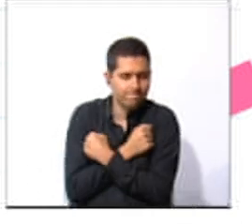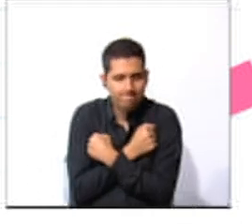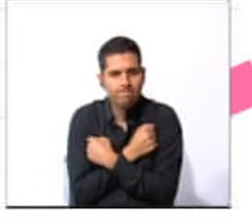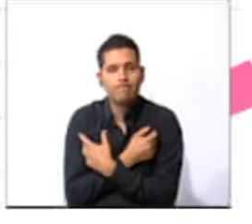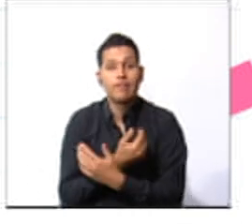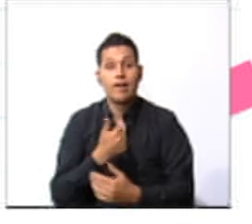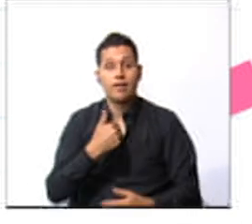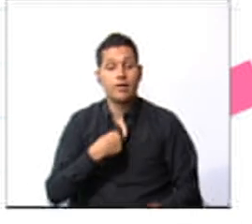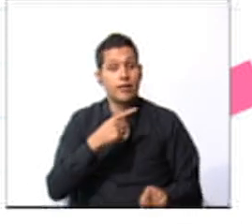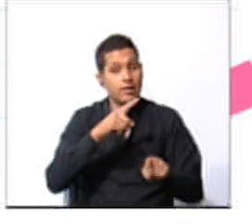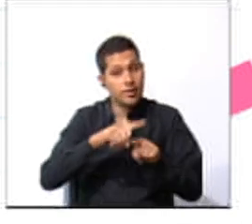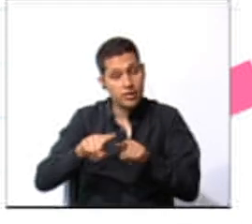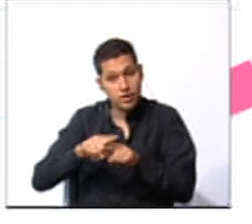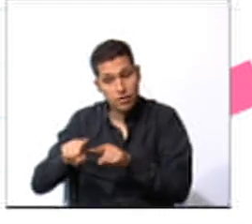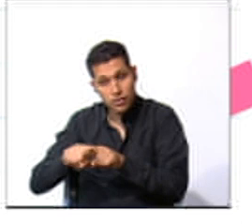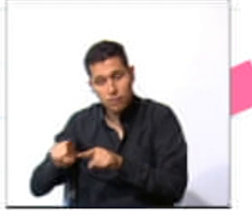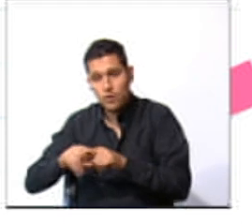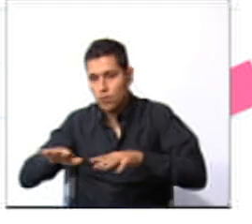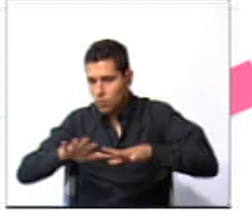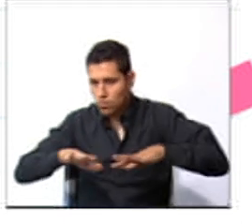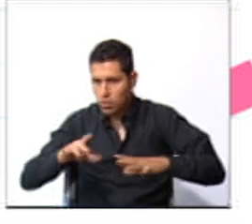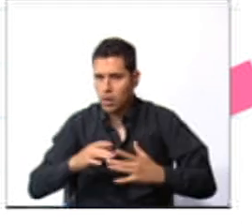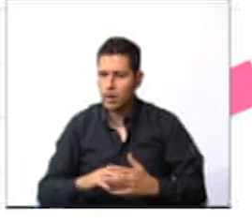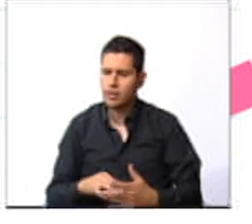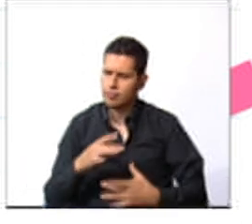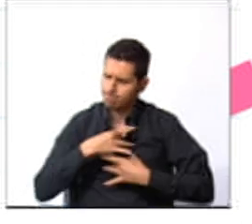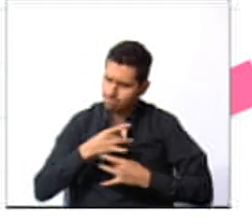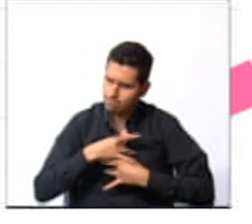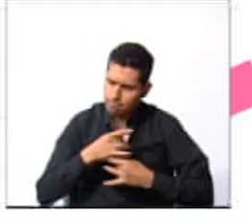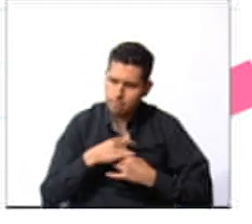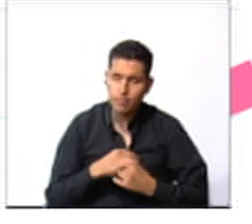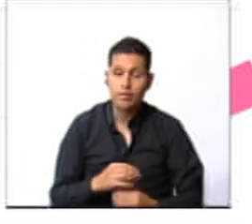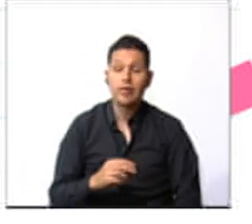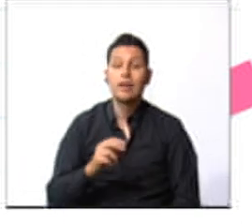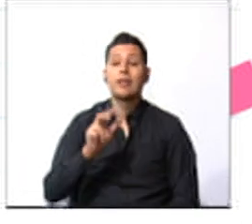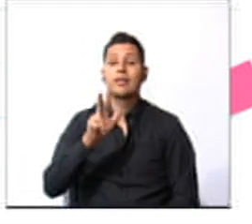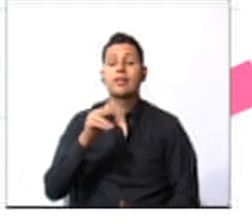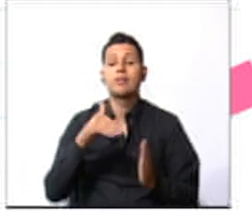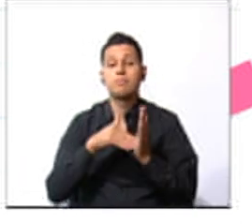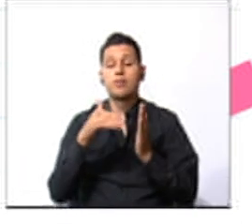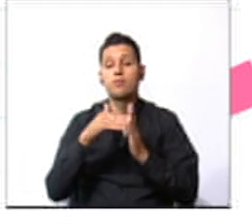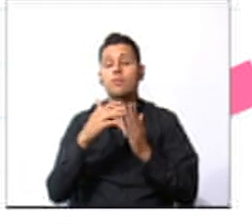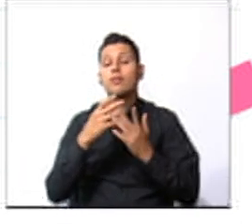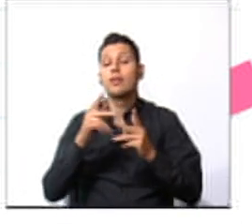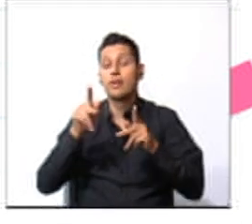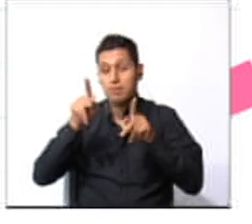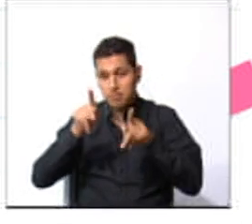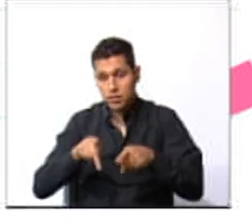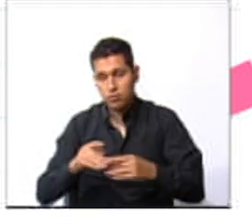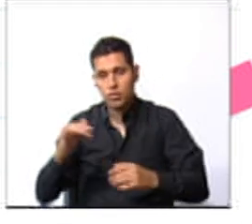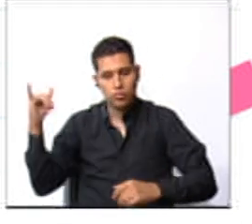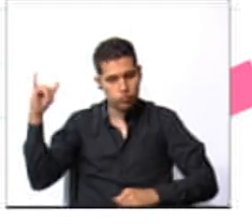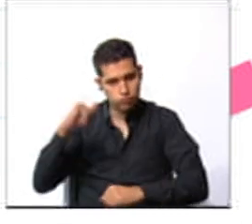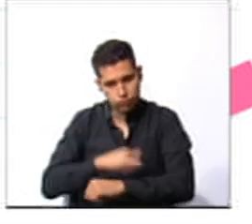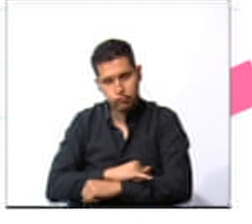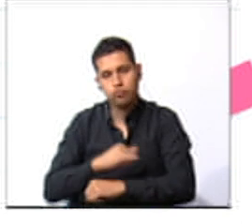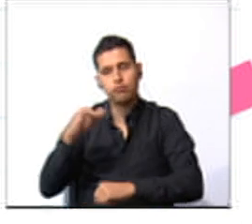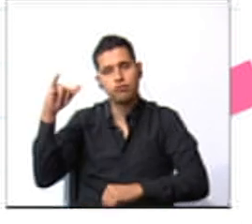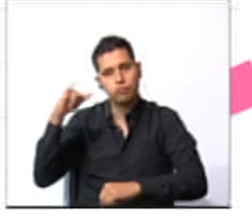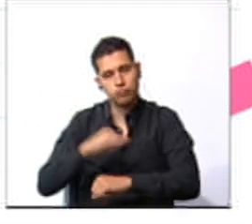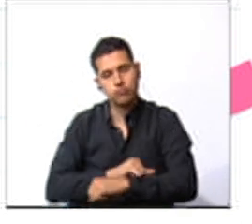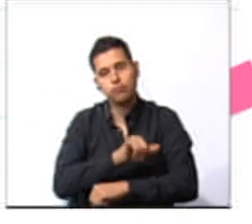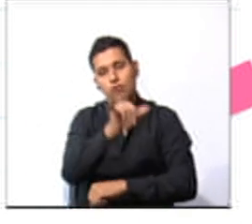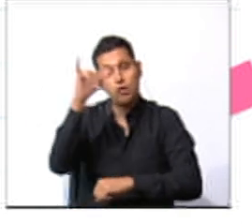attracting more than 3 million tourists every year. We have so many reasons for you to come and see